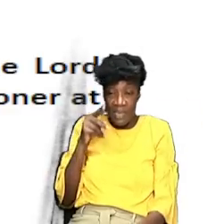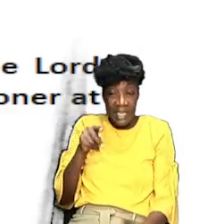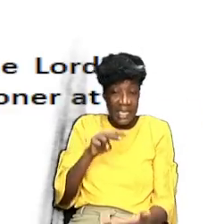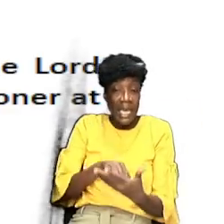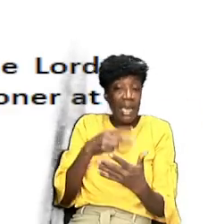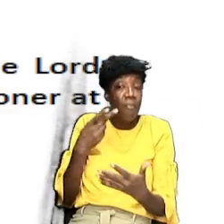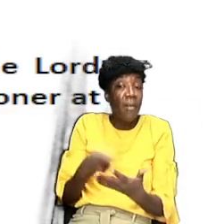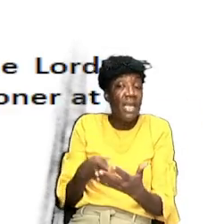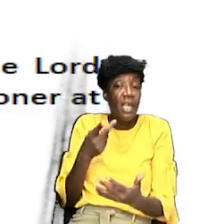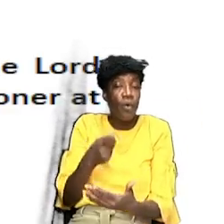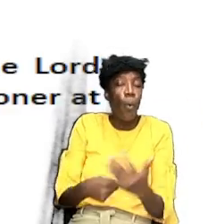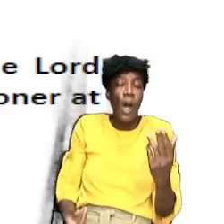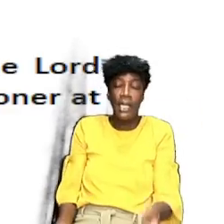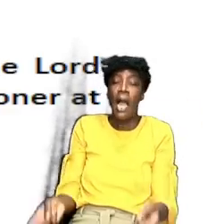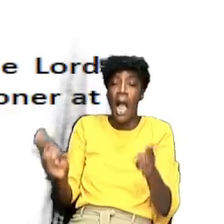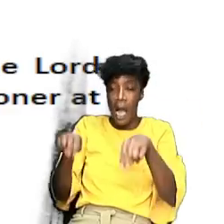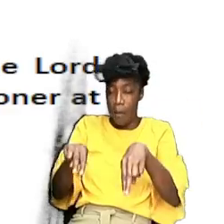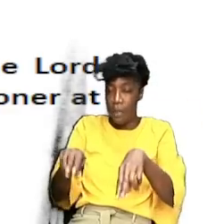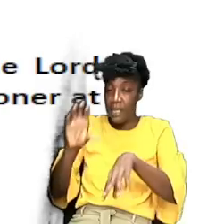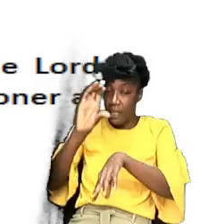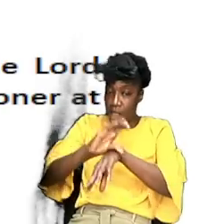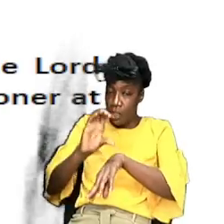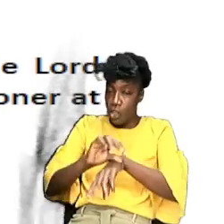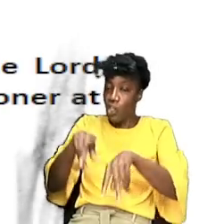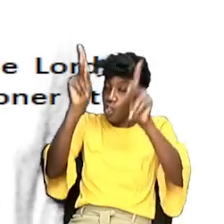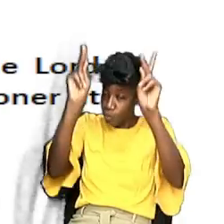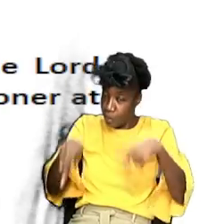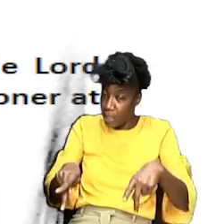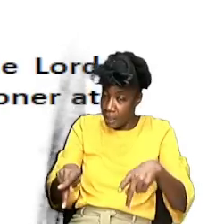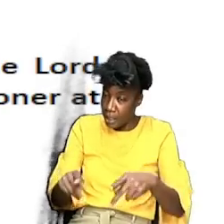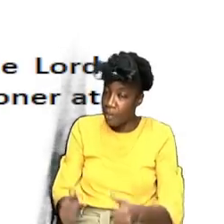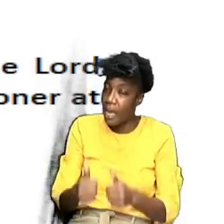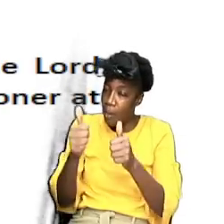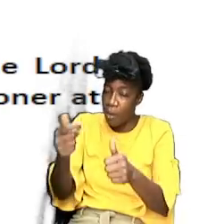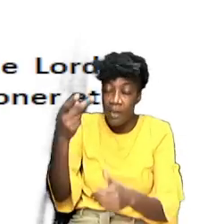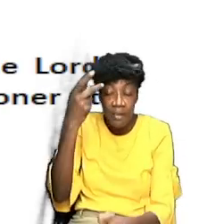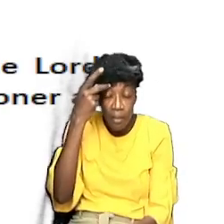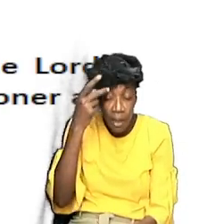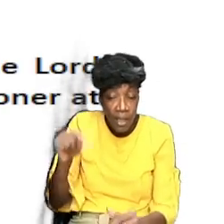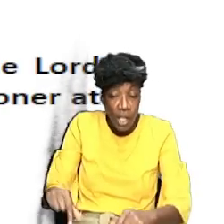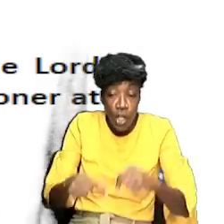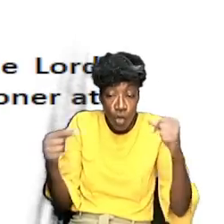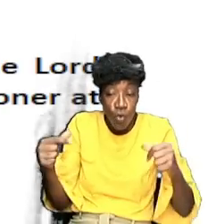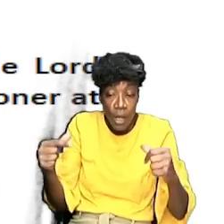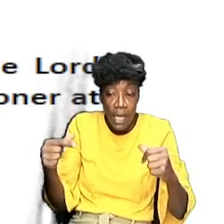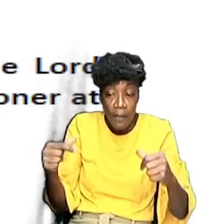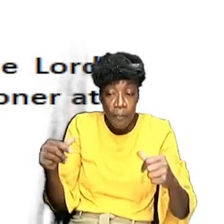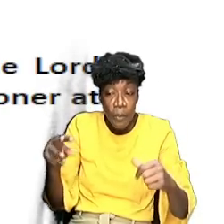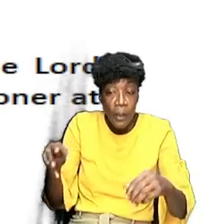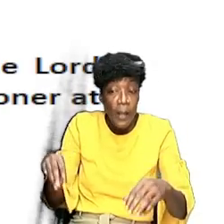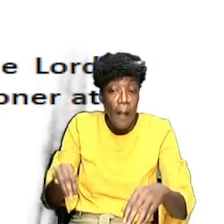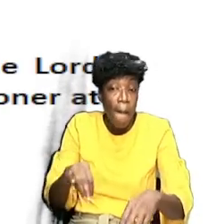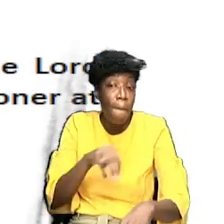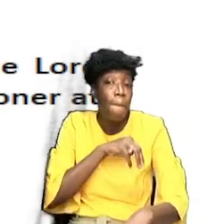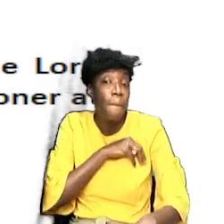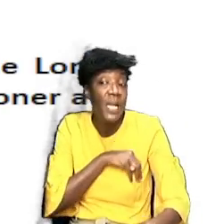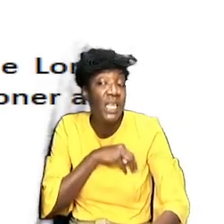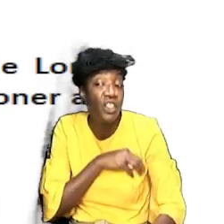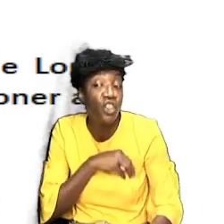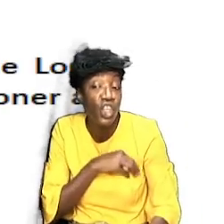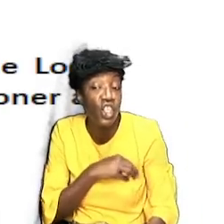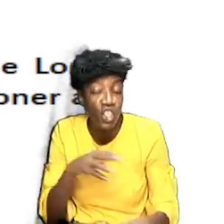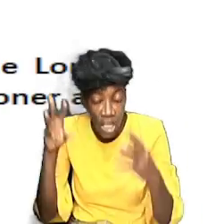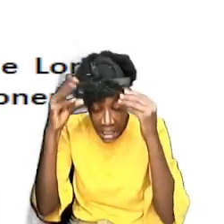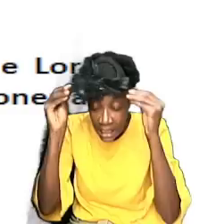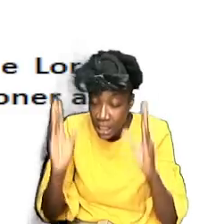was taking place there. So the church was planted by the Apostle Paul. They had great ministers, teachers that came after the Apostle Paul. Paul